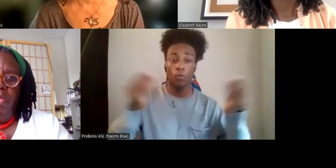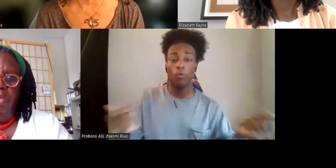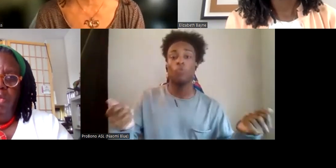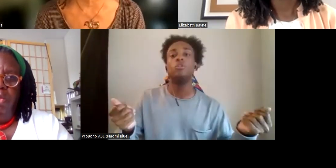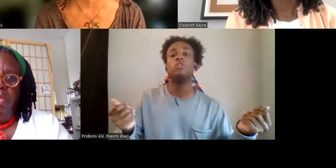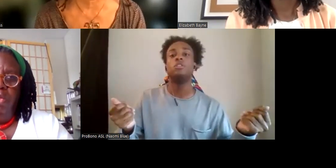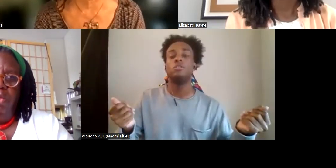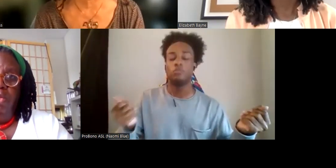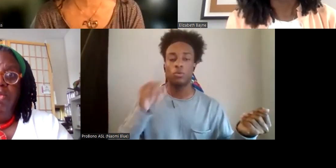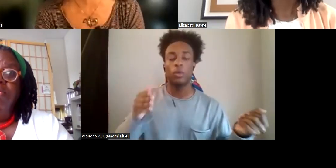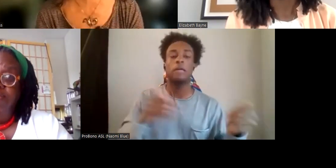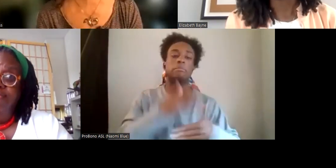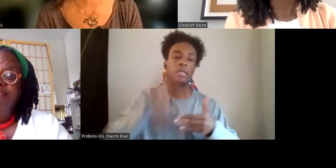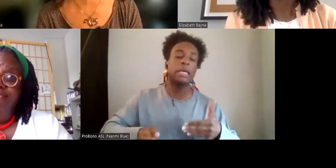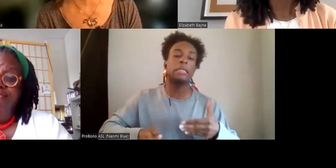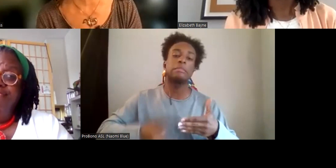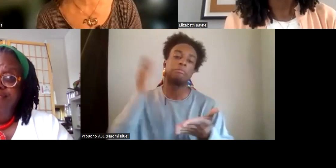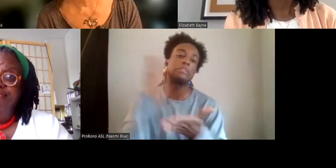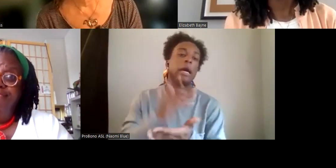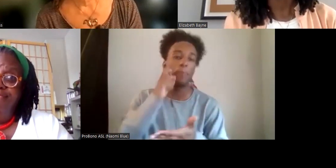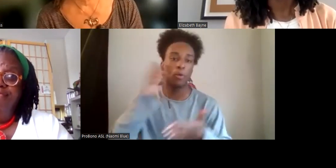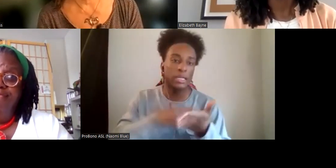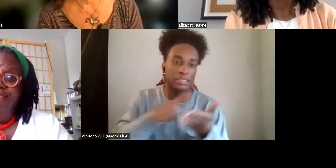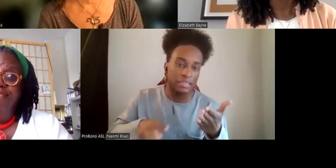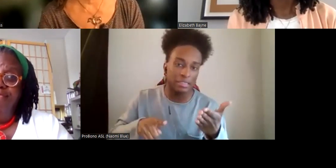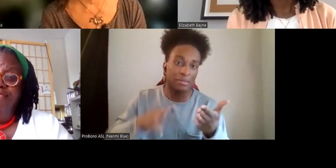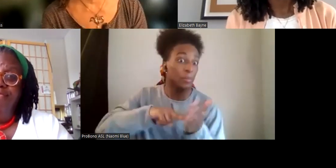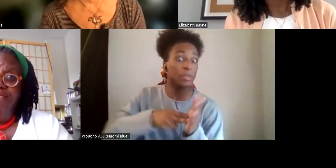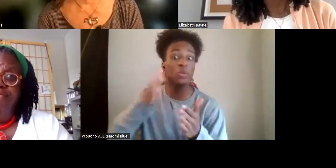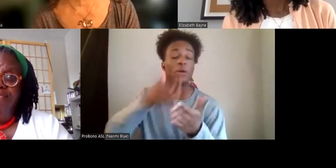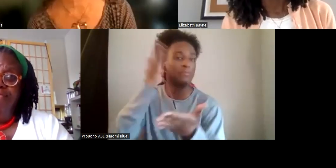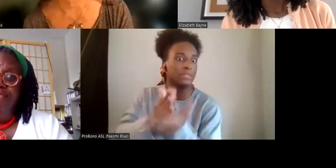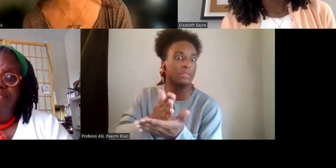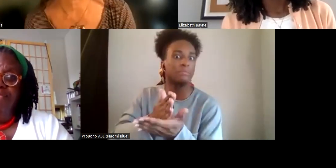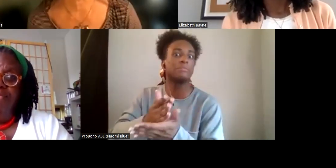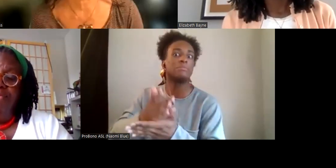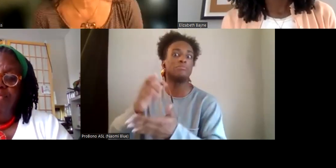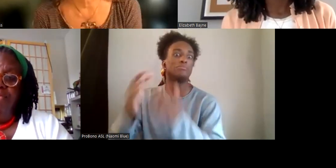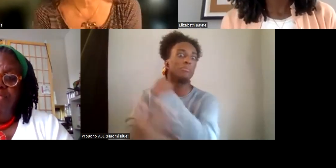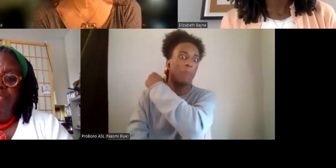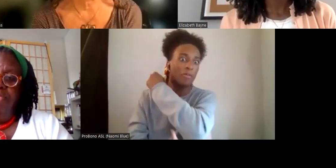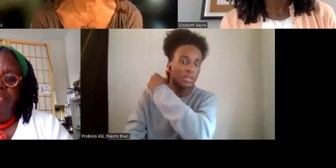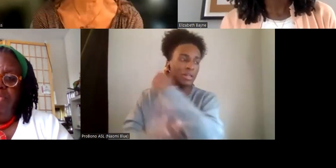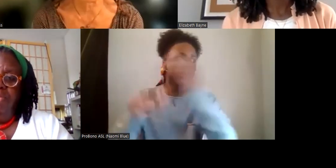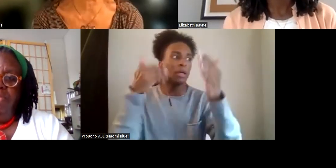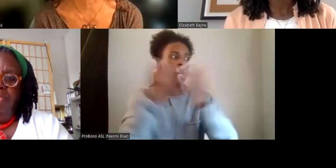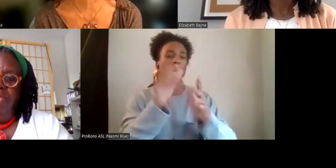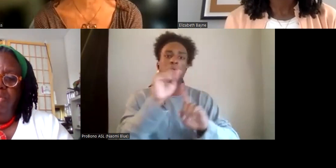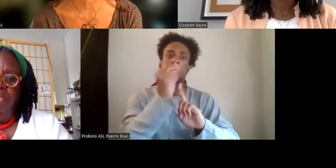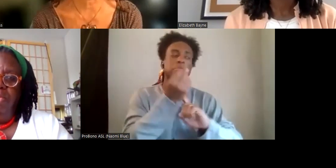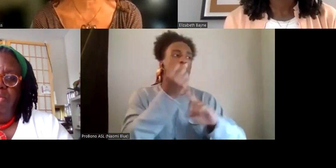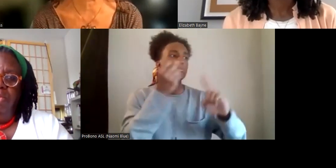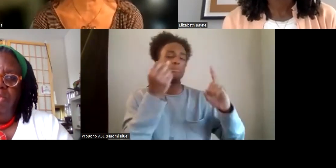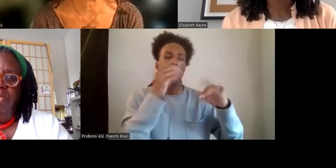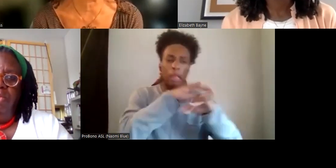fixed racism in America. We will have fixed poverty in America because of all the different factors that would need to be addressed,